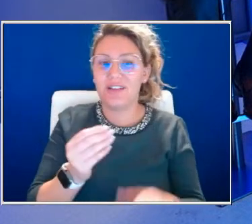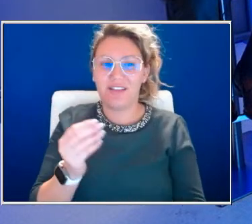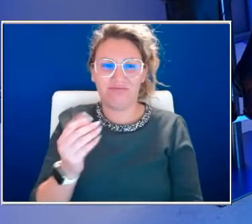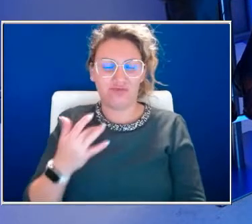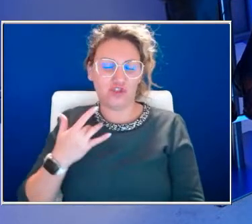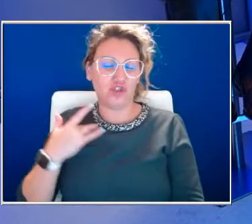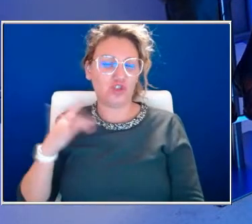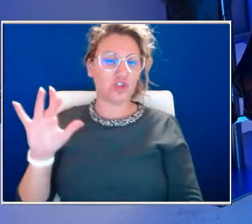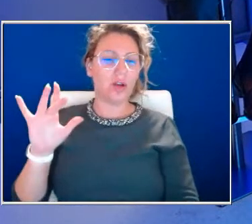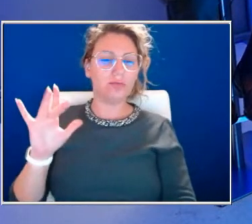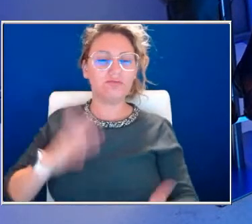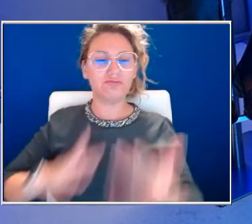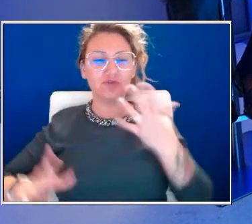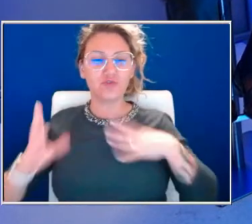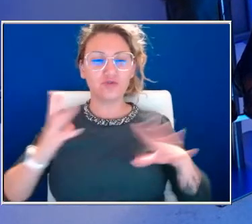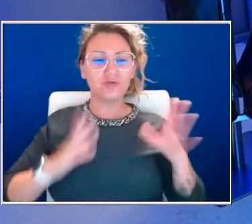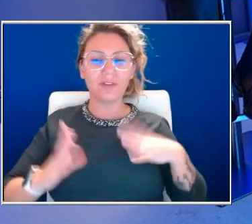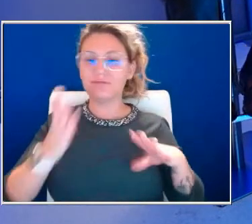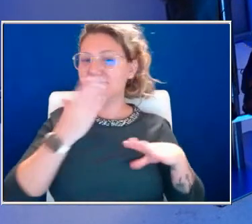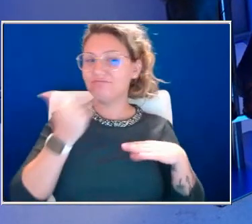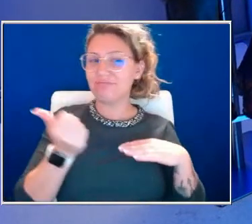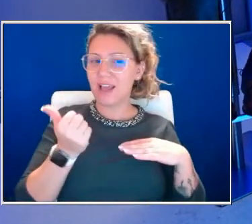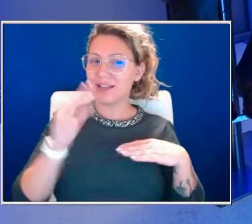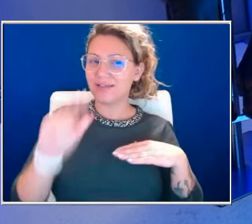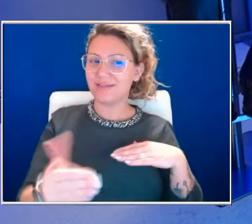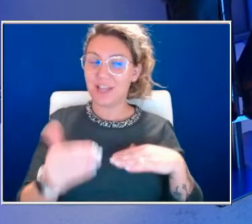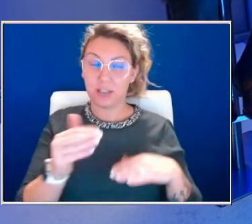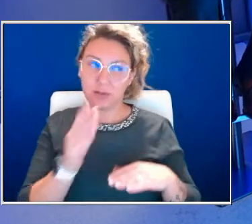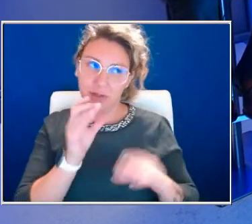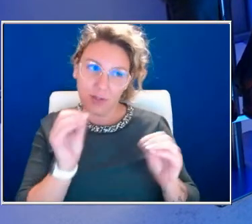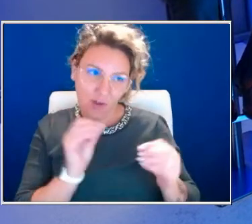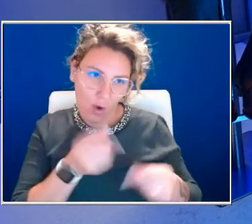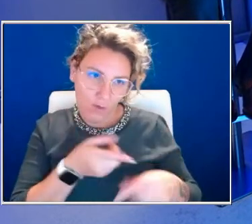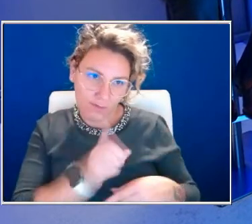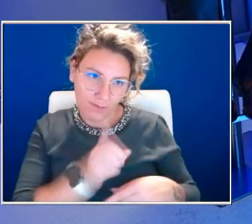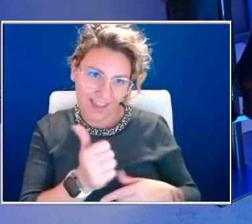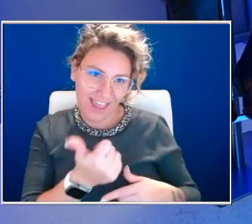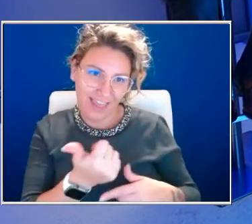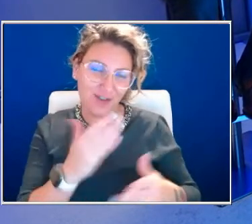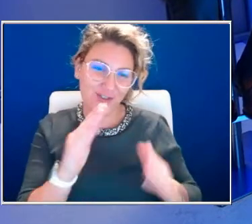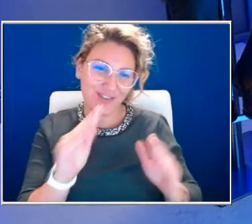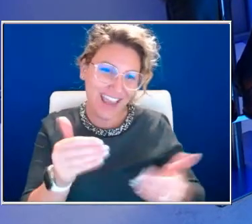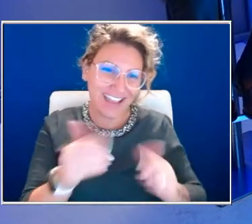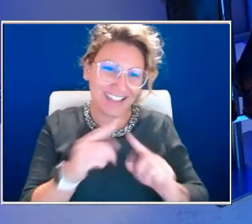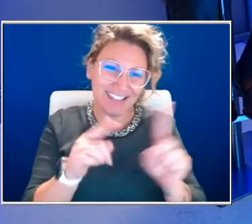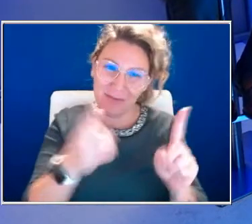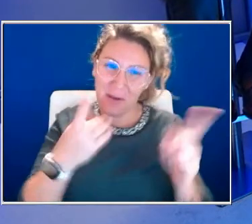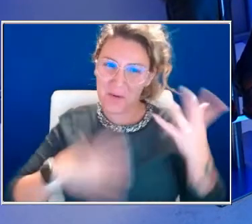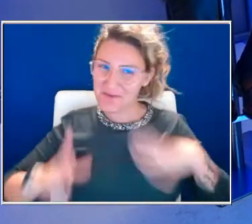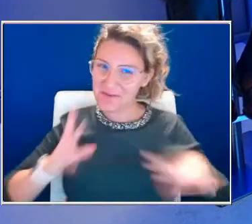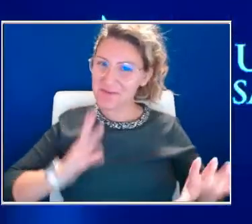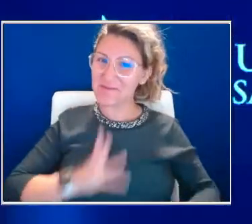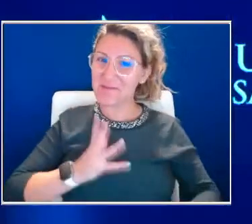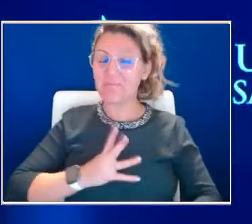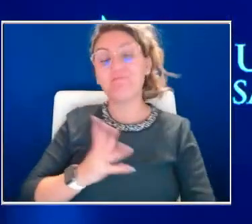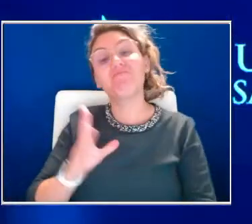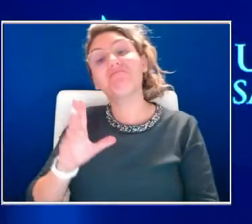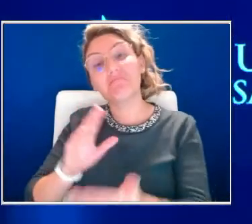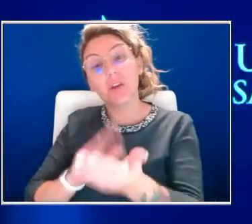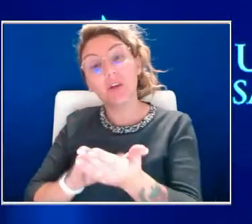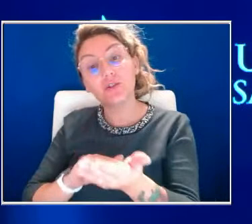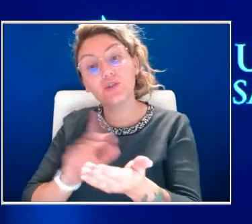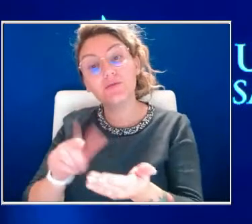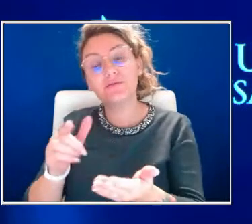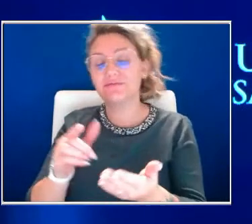had. No offense to all of our other guests, but that's where it's at right there. Dr. Arnspiger, final thoughts from you. Well, I would say that Bob is